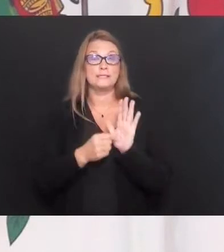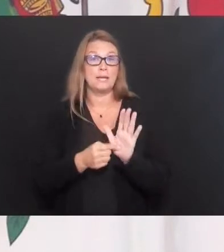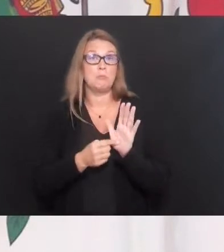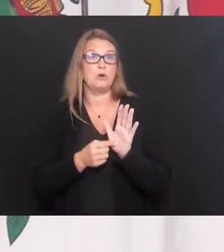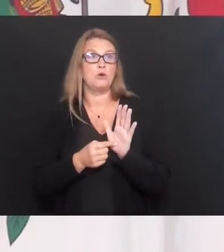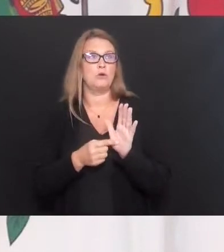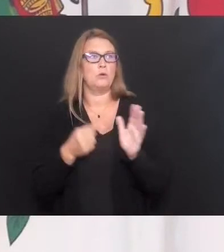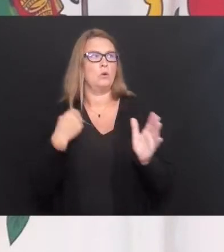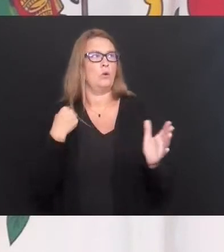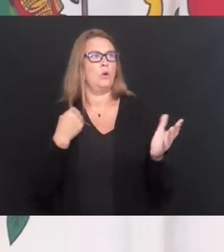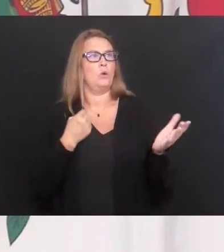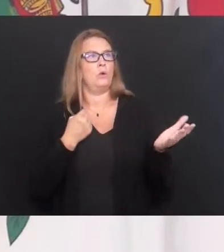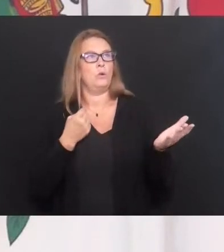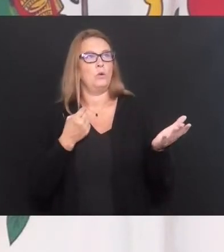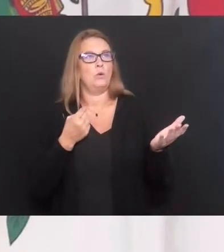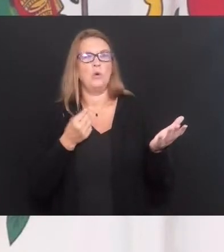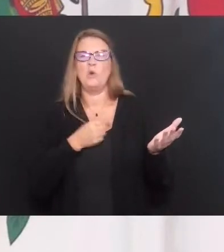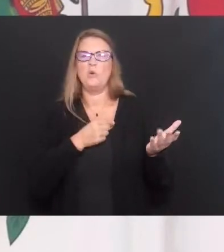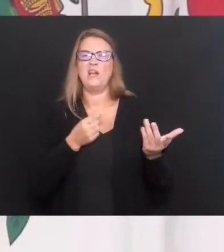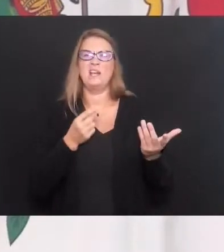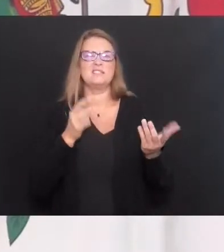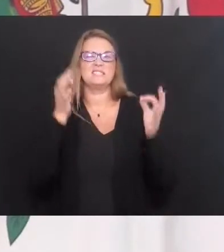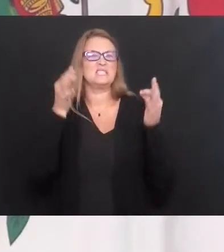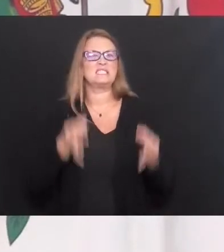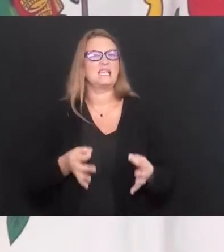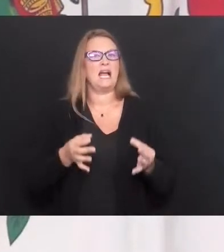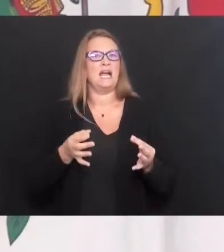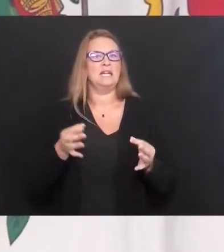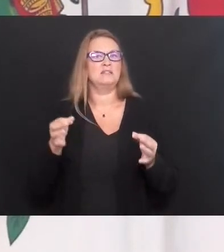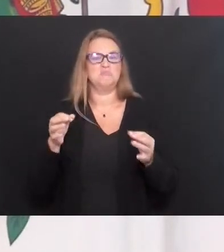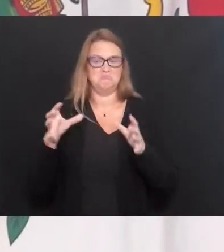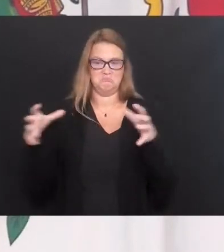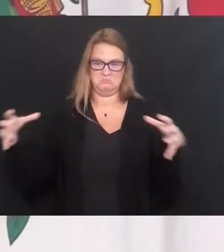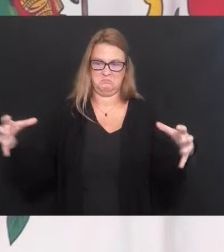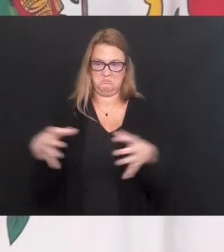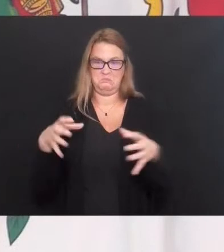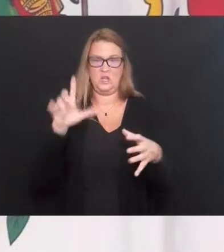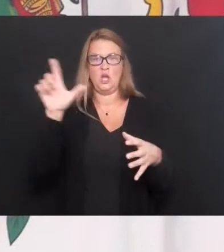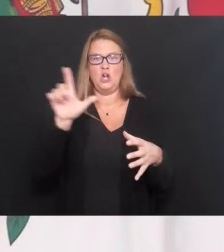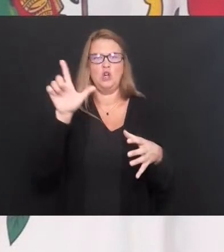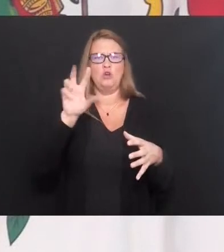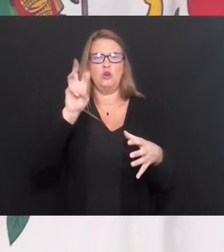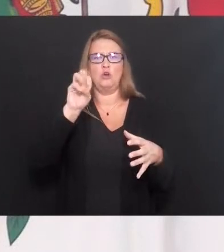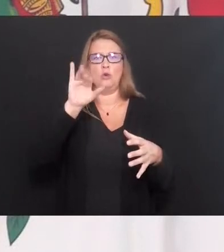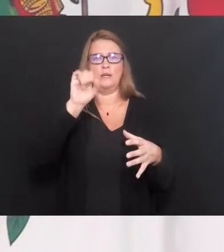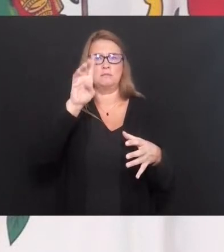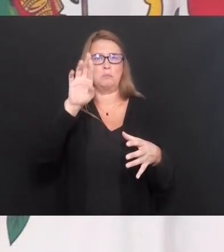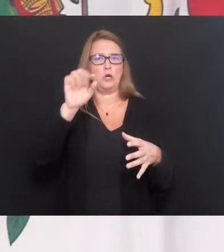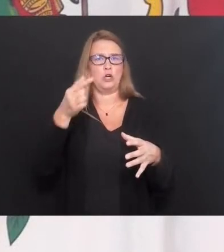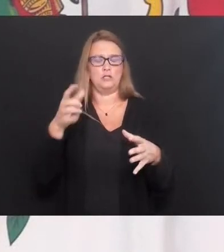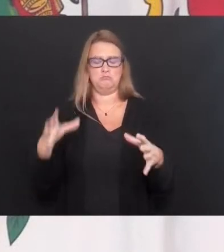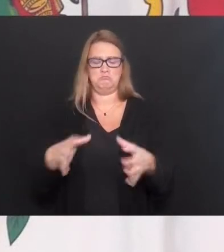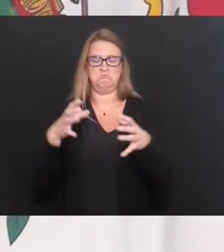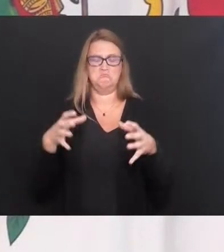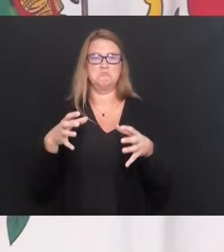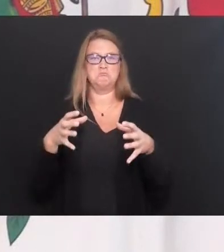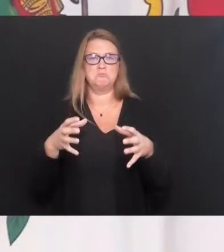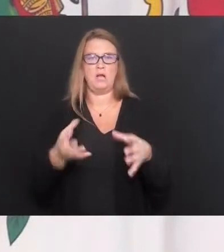where we just wiped out the 40th biggest city population in our